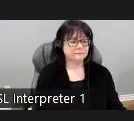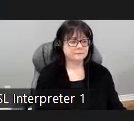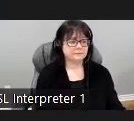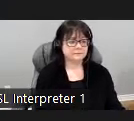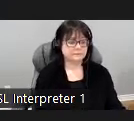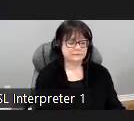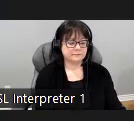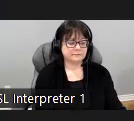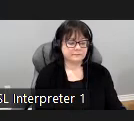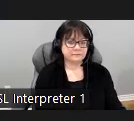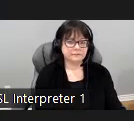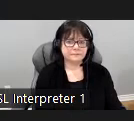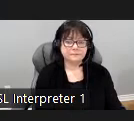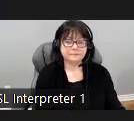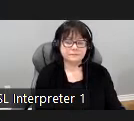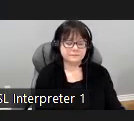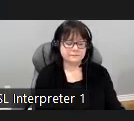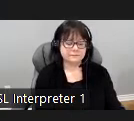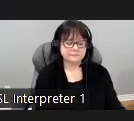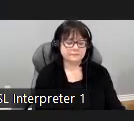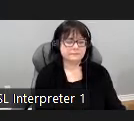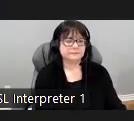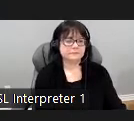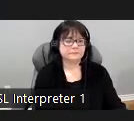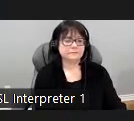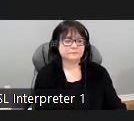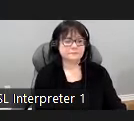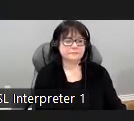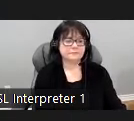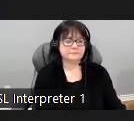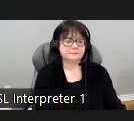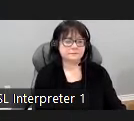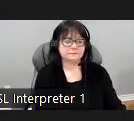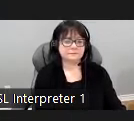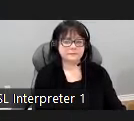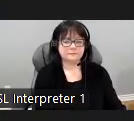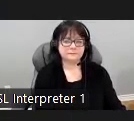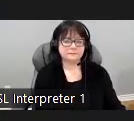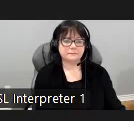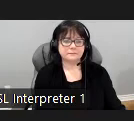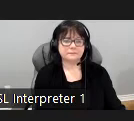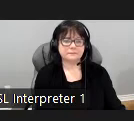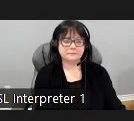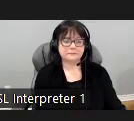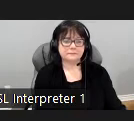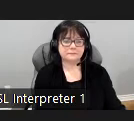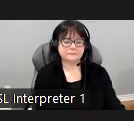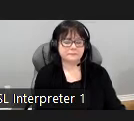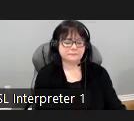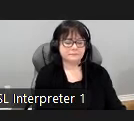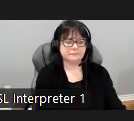need this as her dementia progresses. I need you to make sure she takes her medication exactly as prescribed. Can you please explain that